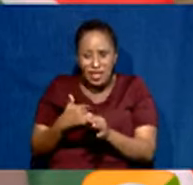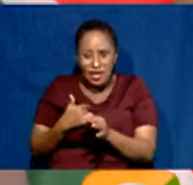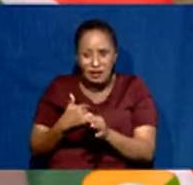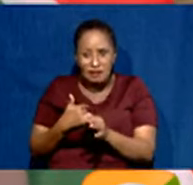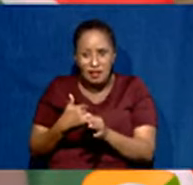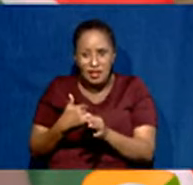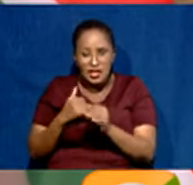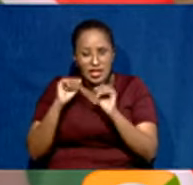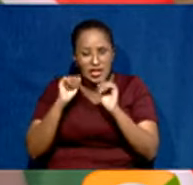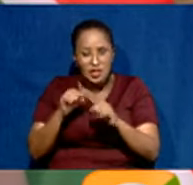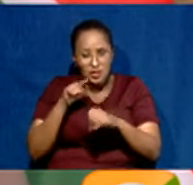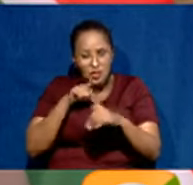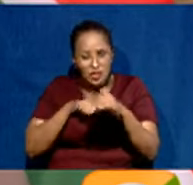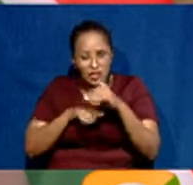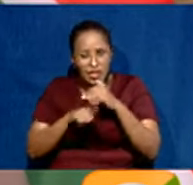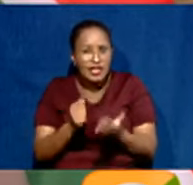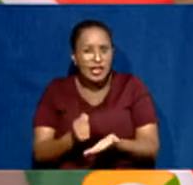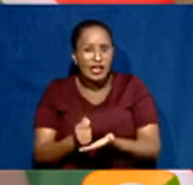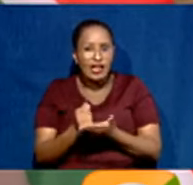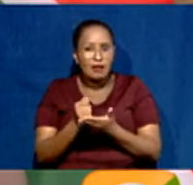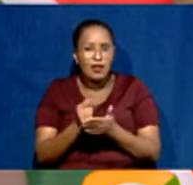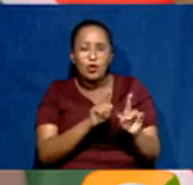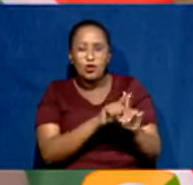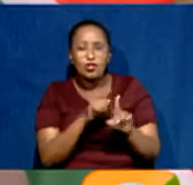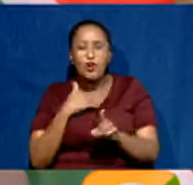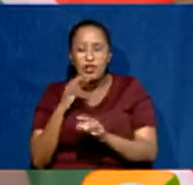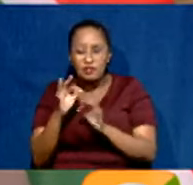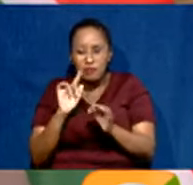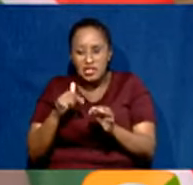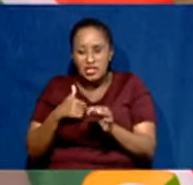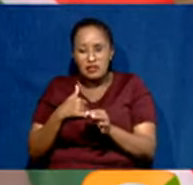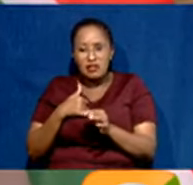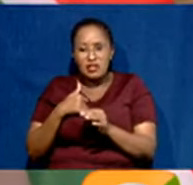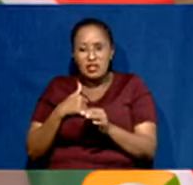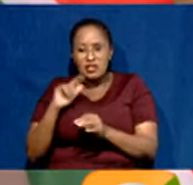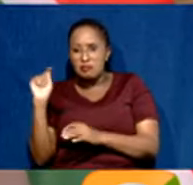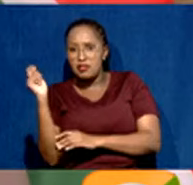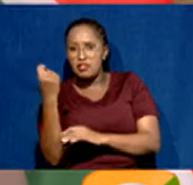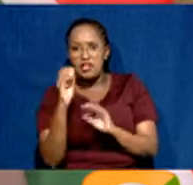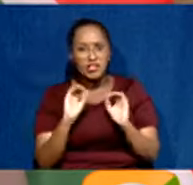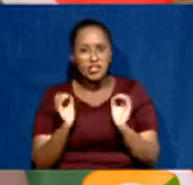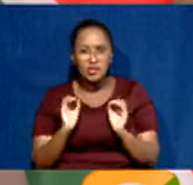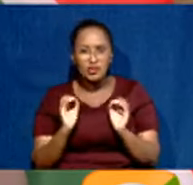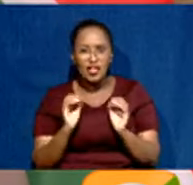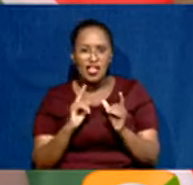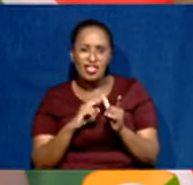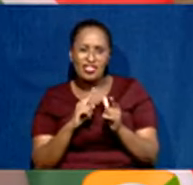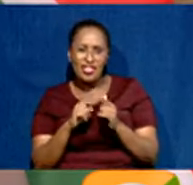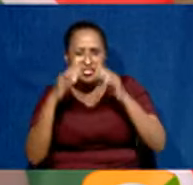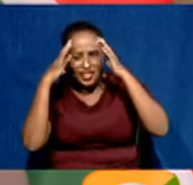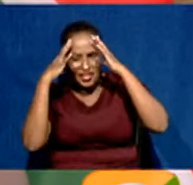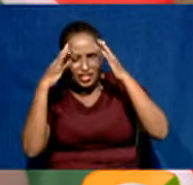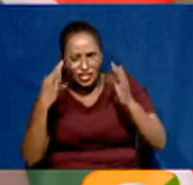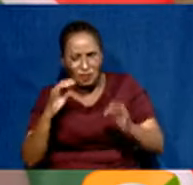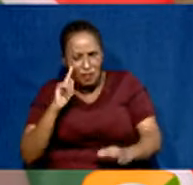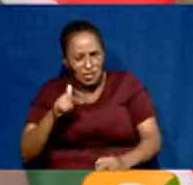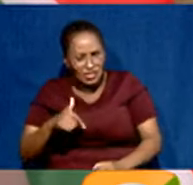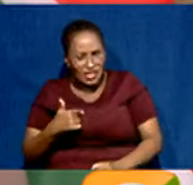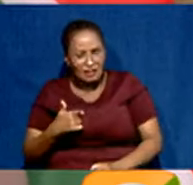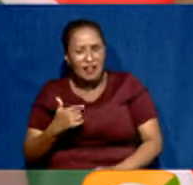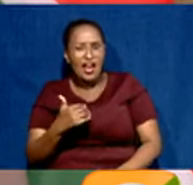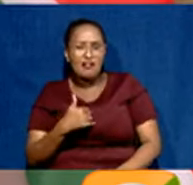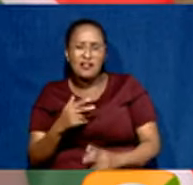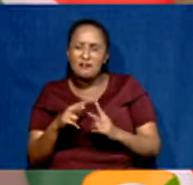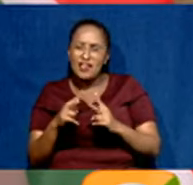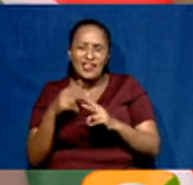in, let me even say, if I wasn't president, the kind of decisions I have made, very